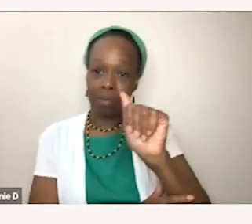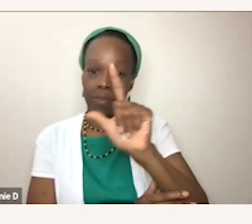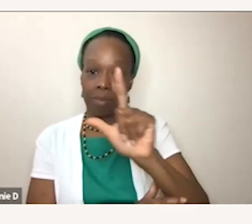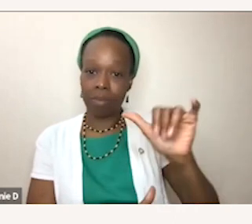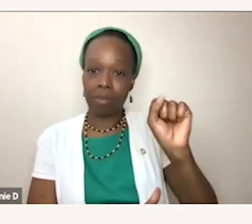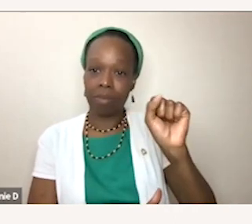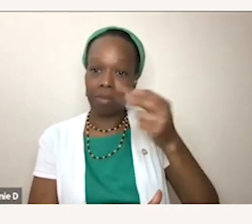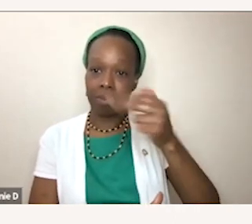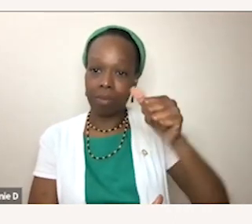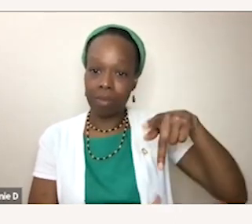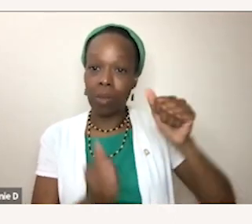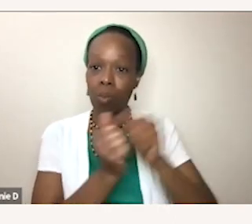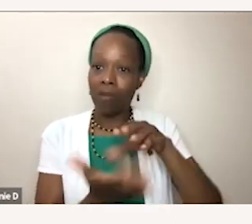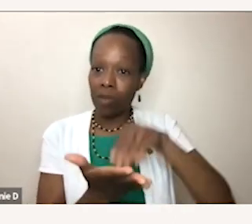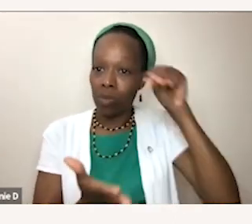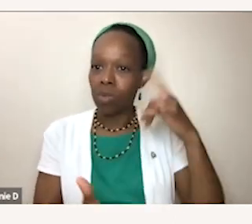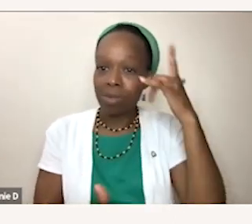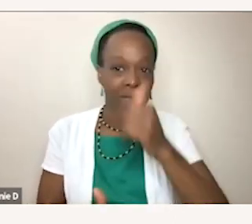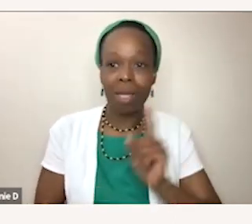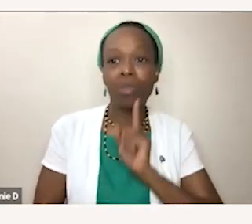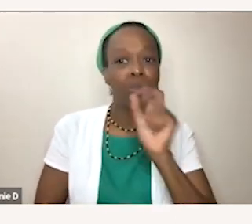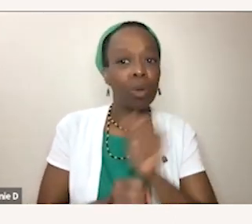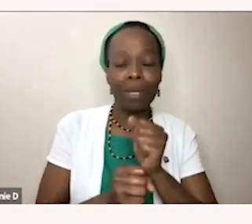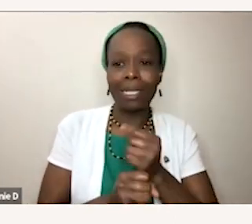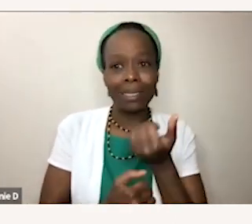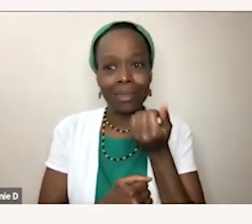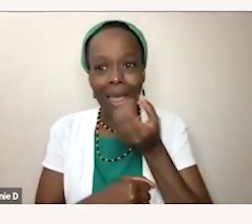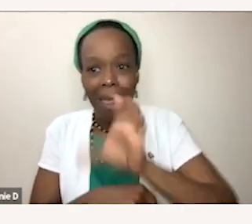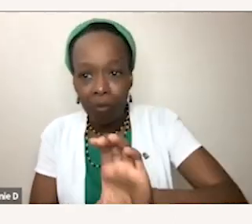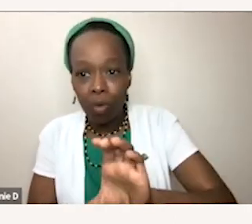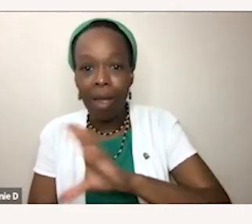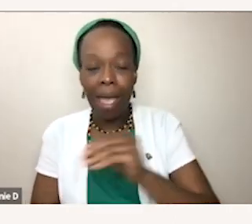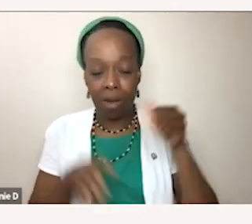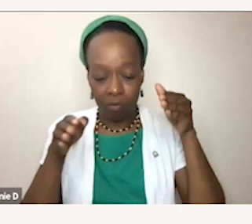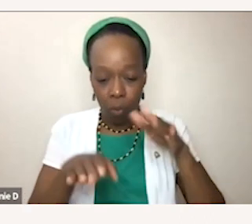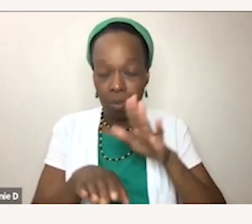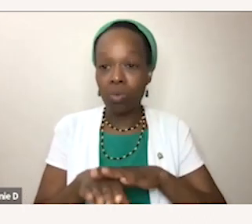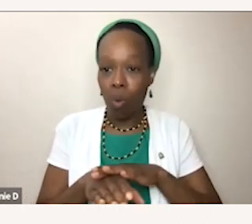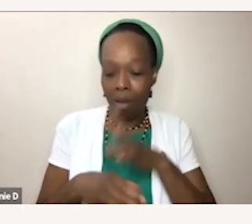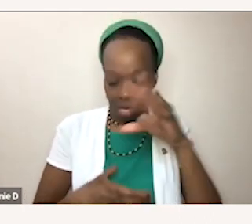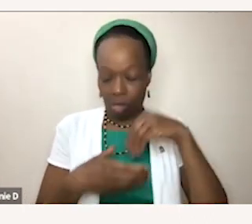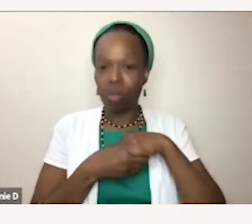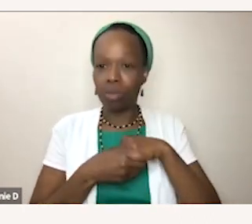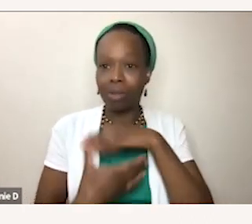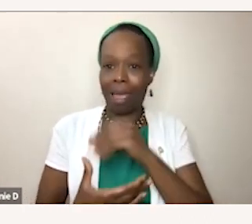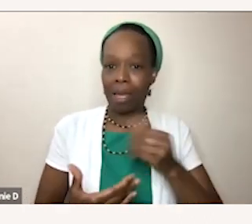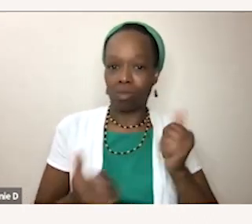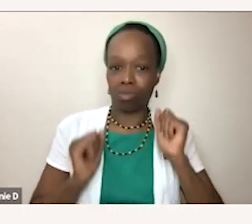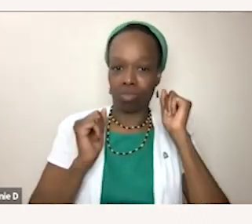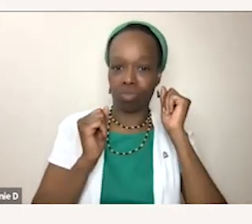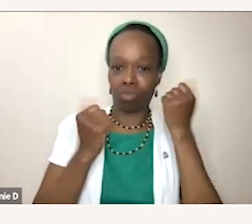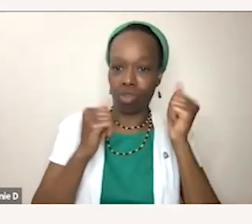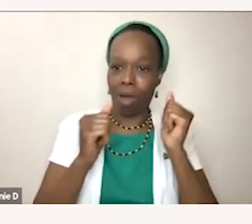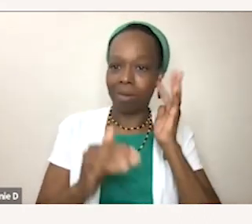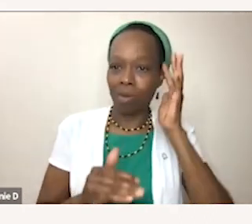effort, and it is at the core of disability inclusion, and really to the core of what we're trying to create when we're thinking about welcoming